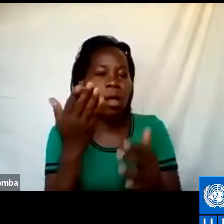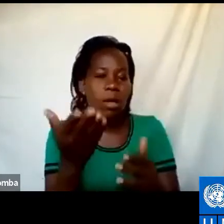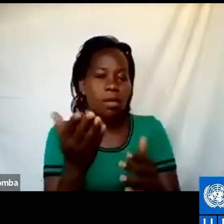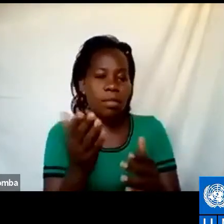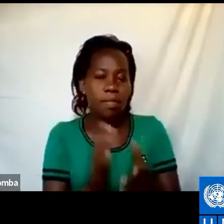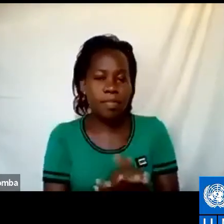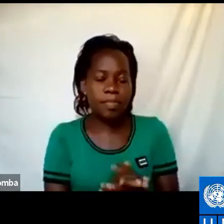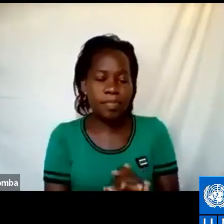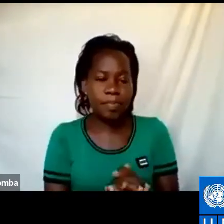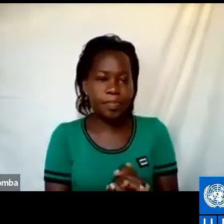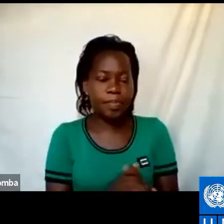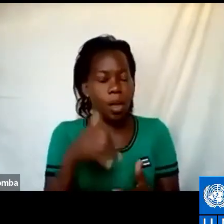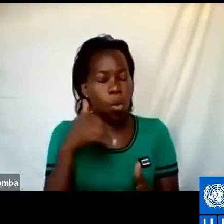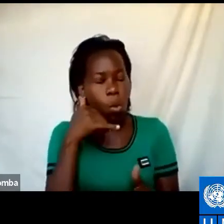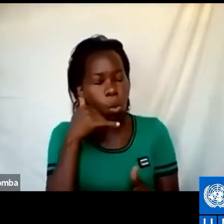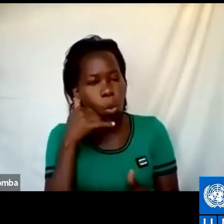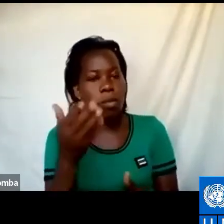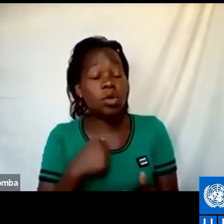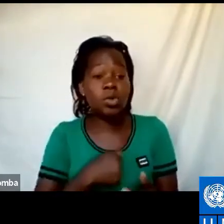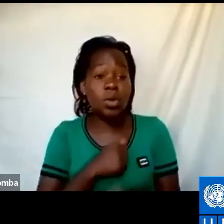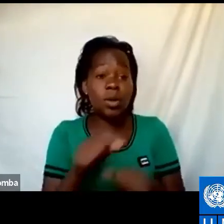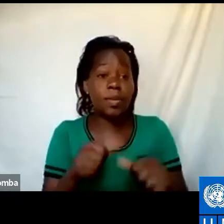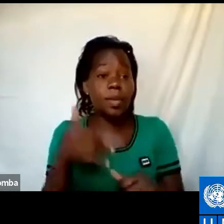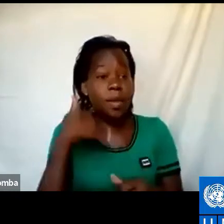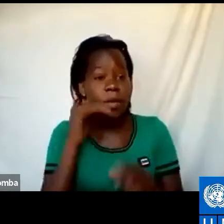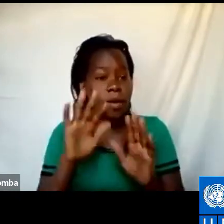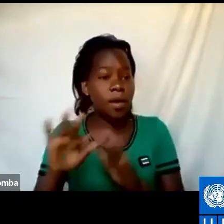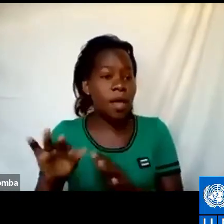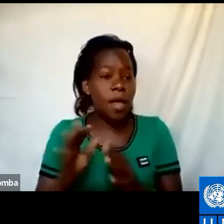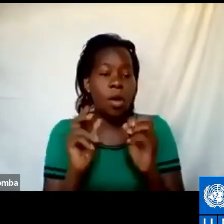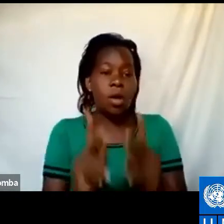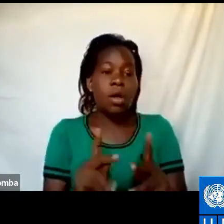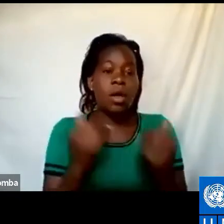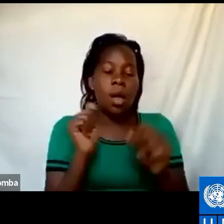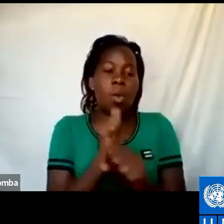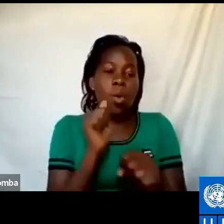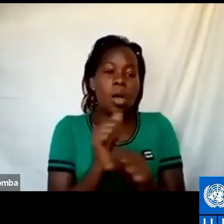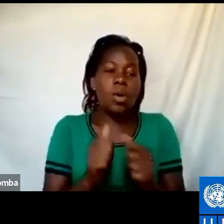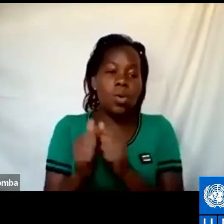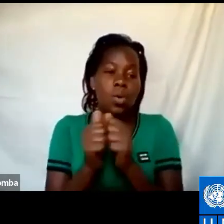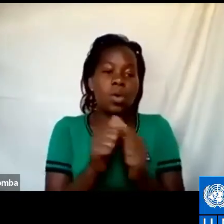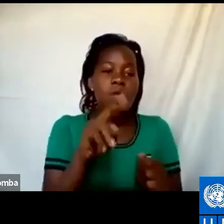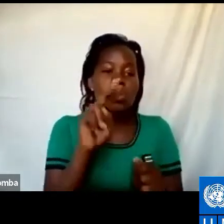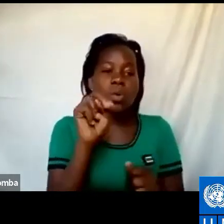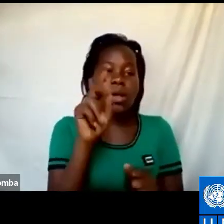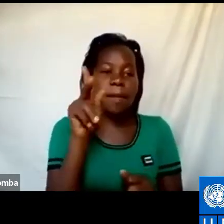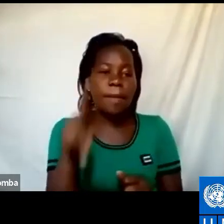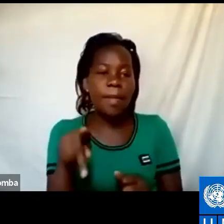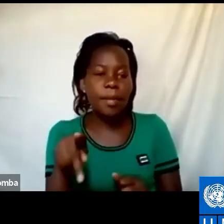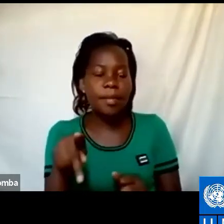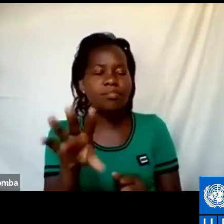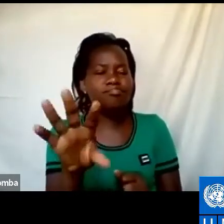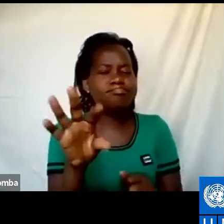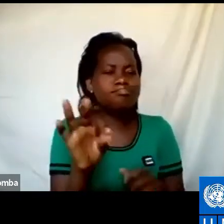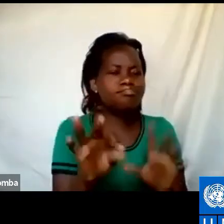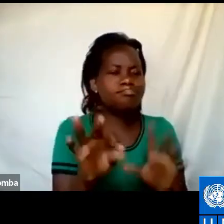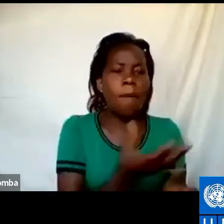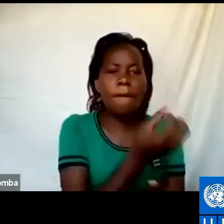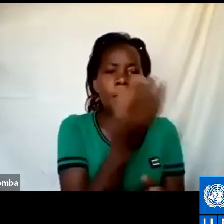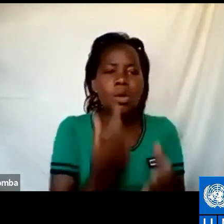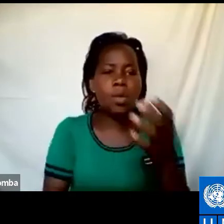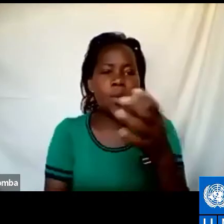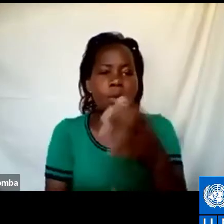So sorry. And they worked with UNDP to actually identify opportunities also